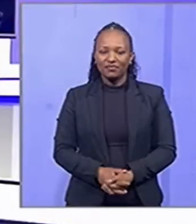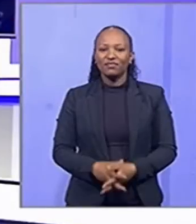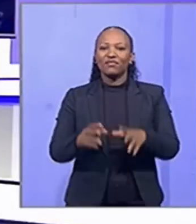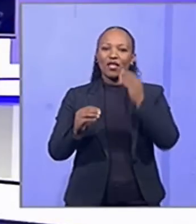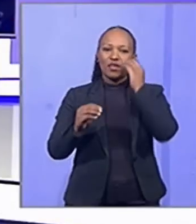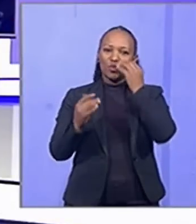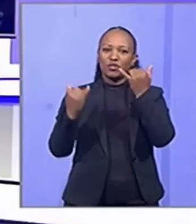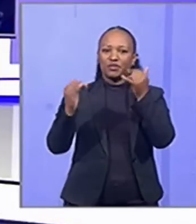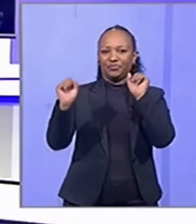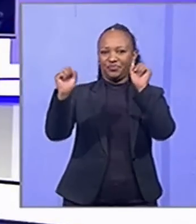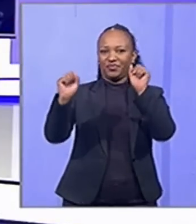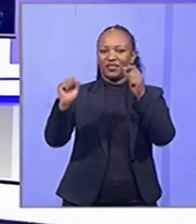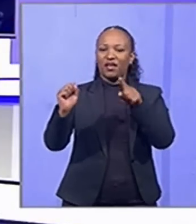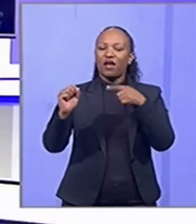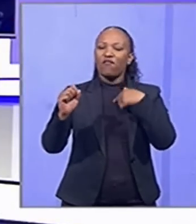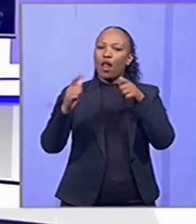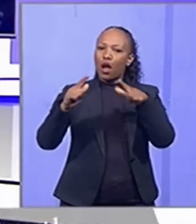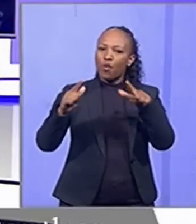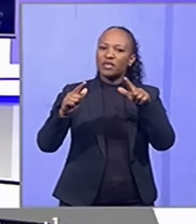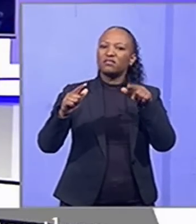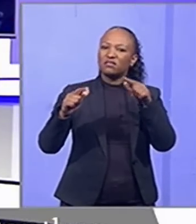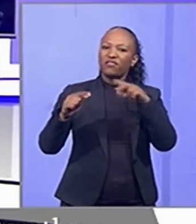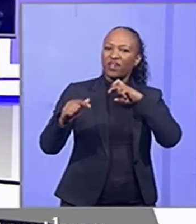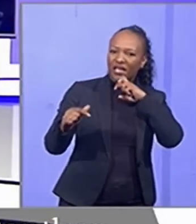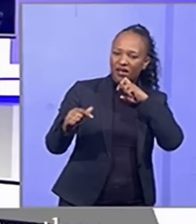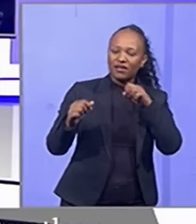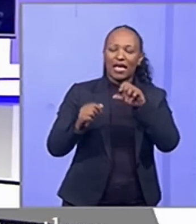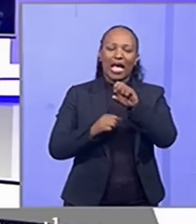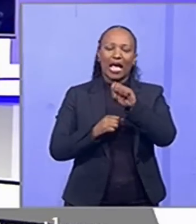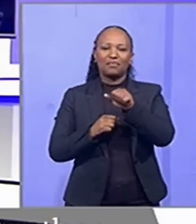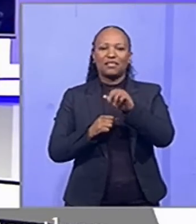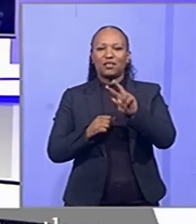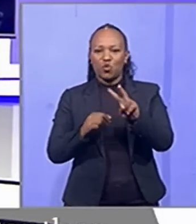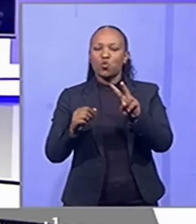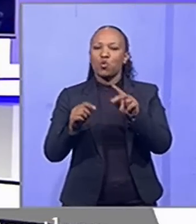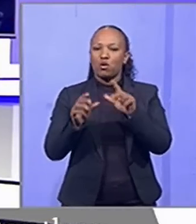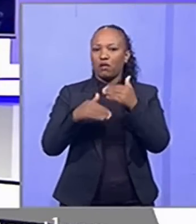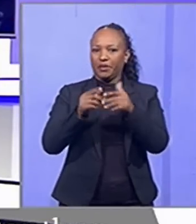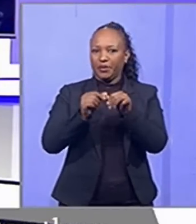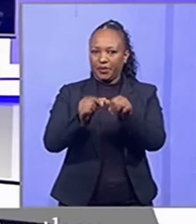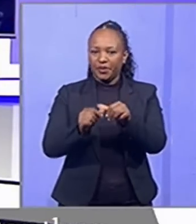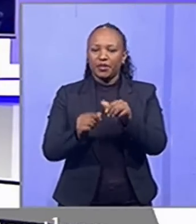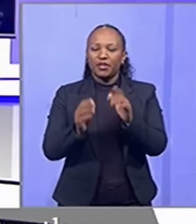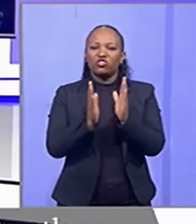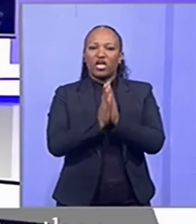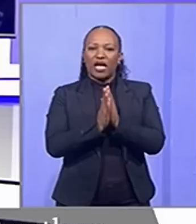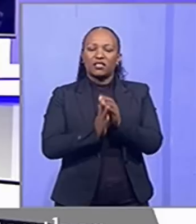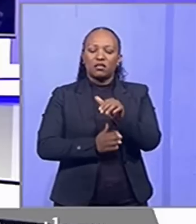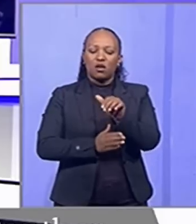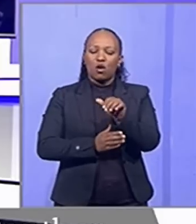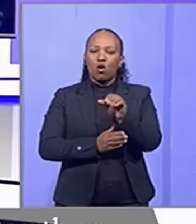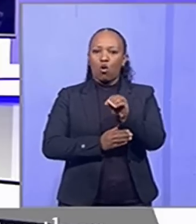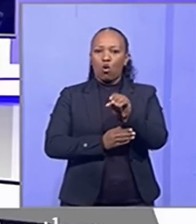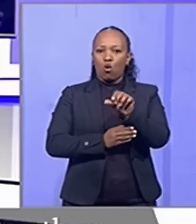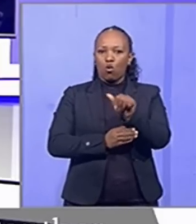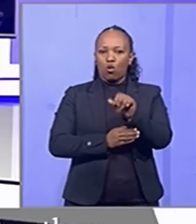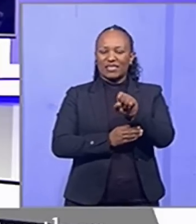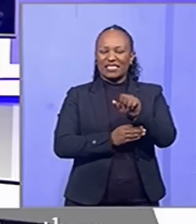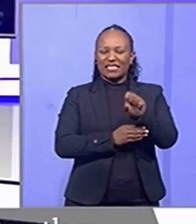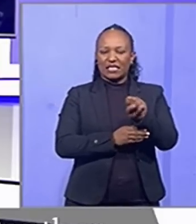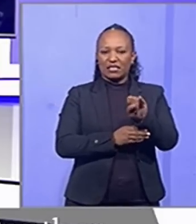Ditaba ka puo ya marena ya Sesotho di tswela pele ho SABC2. Kereke ya Oasis of Life Family e Davidton e ne e tletse